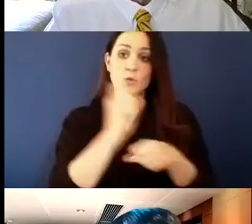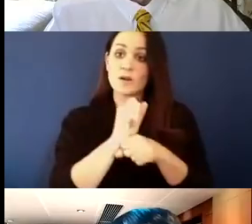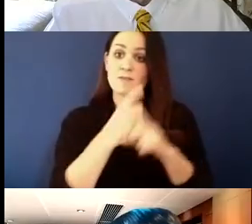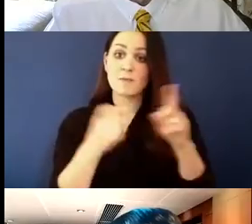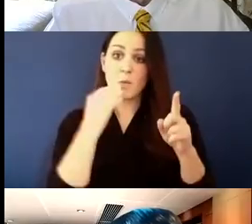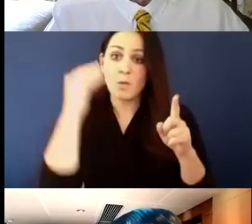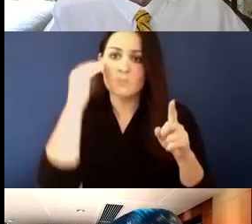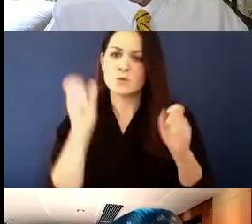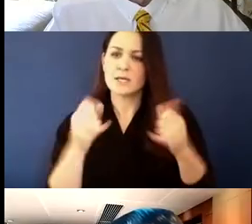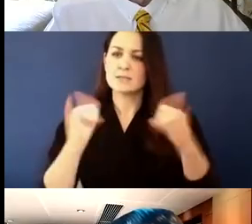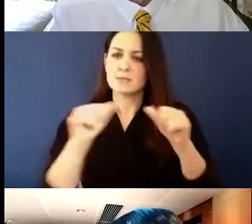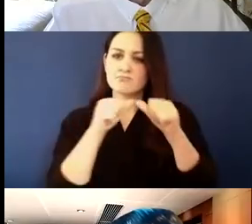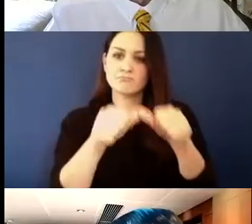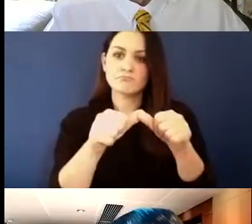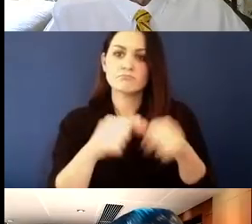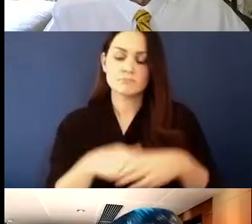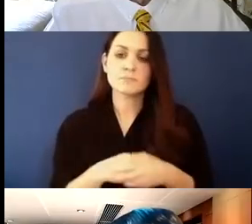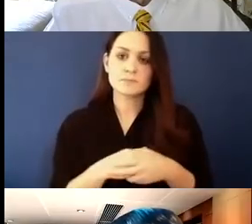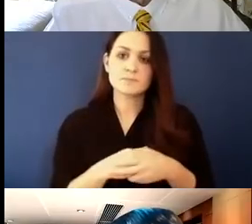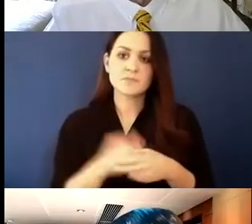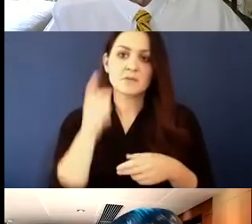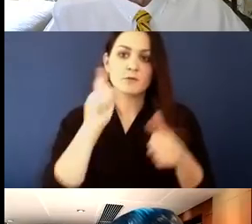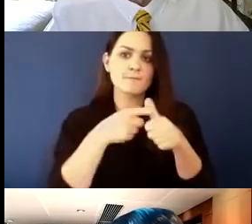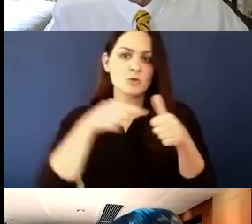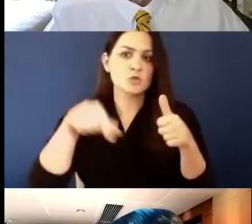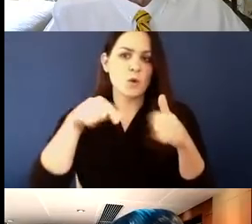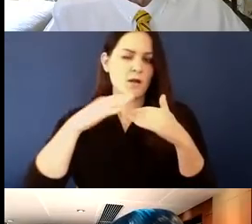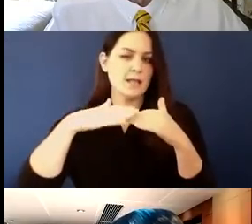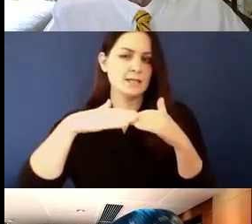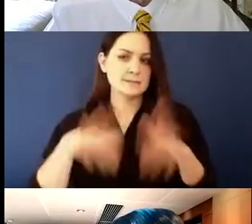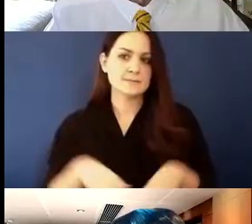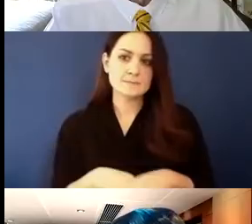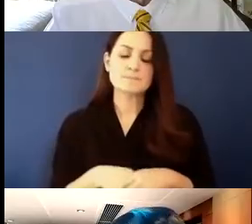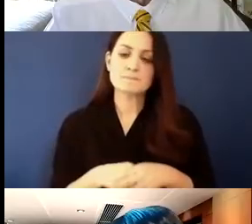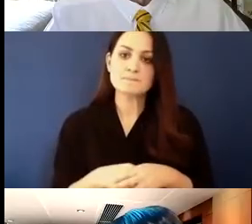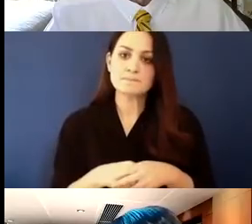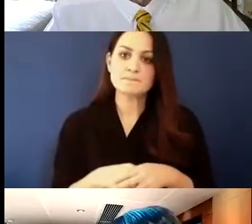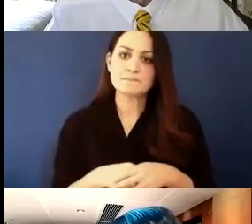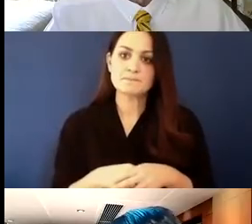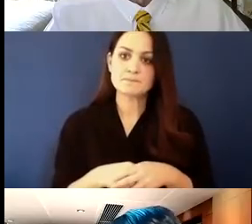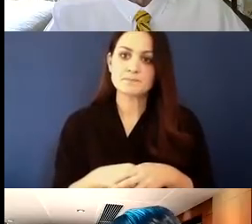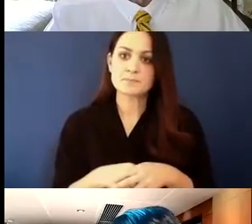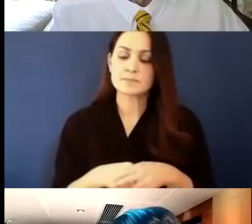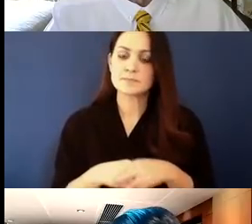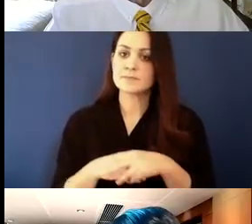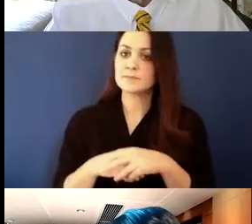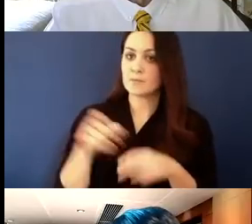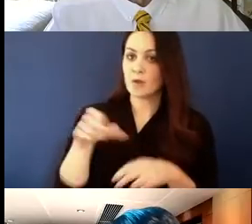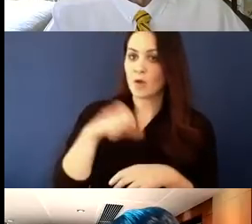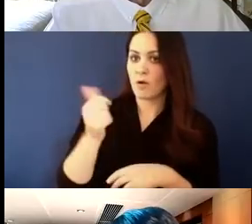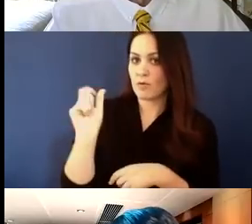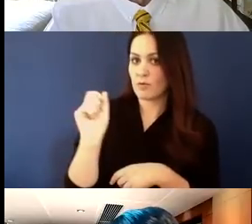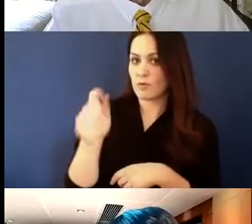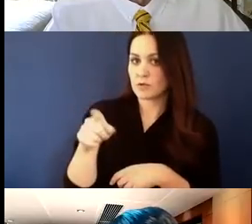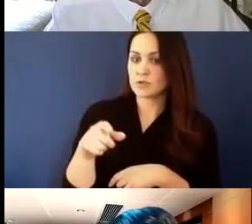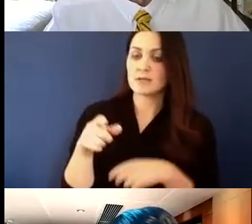still will be able to work remotely for the first quarter at least. Thank you, Dee. And then sort